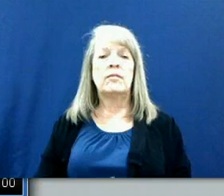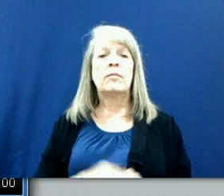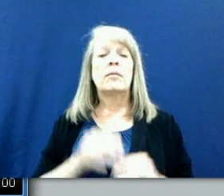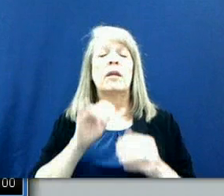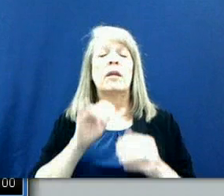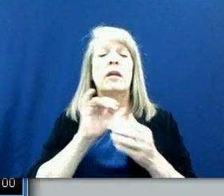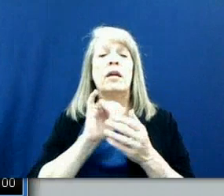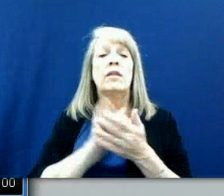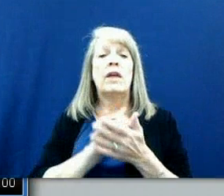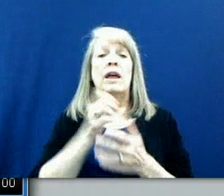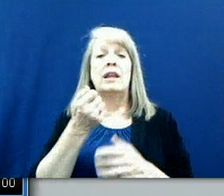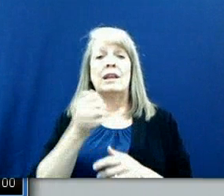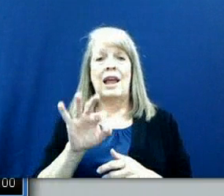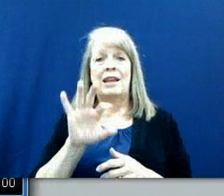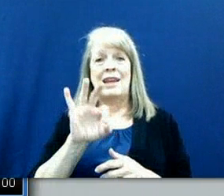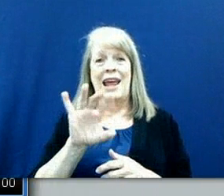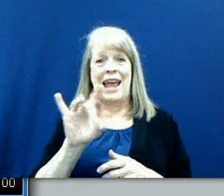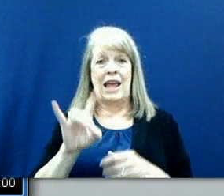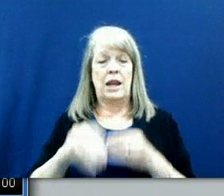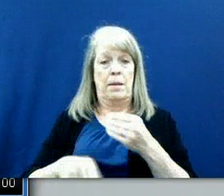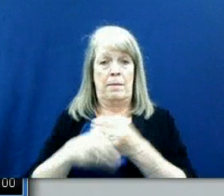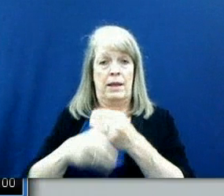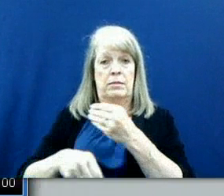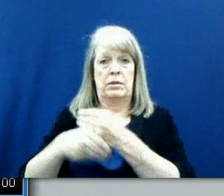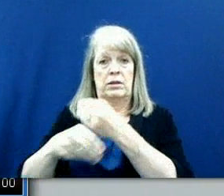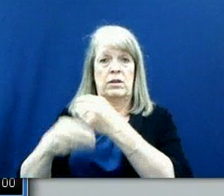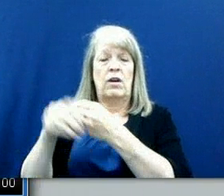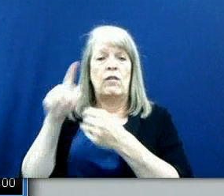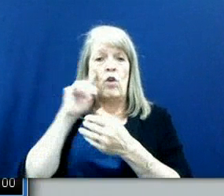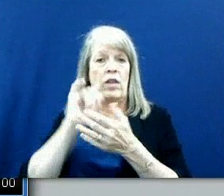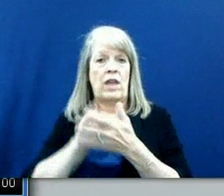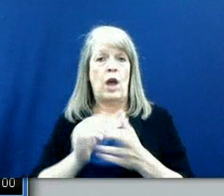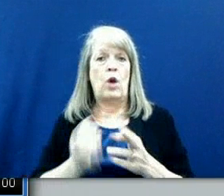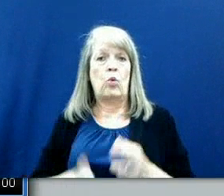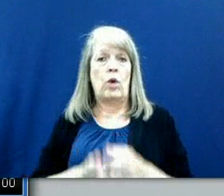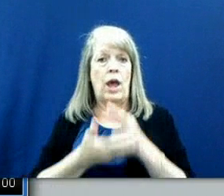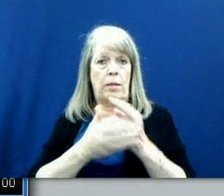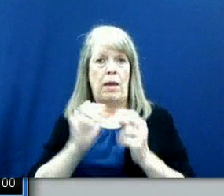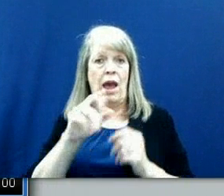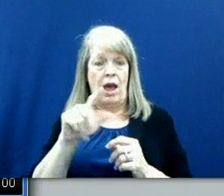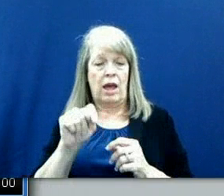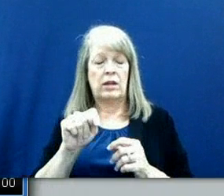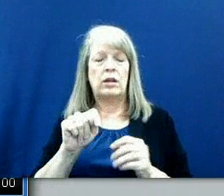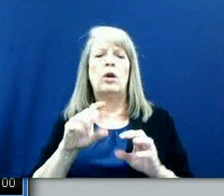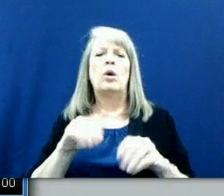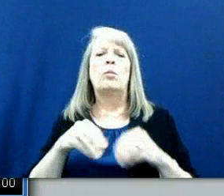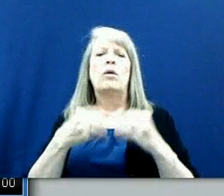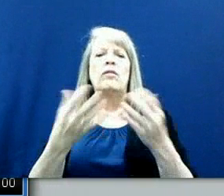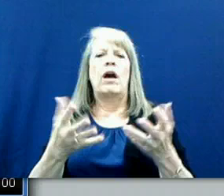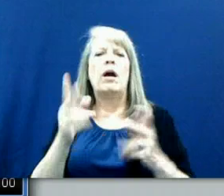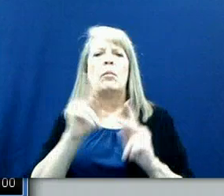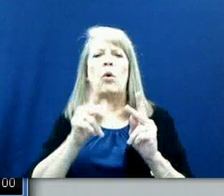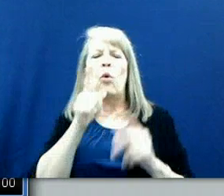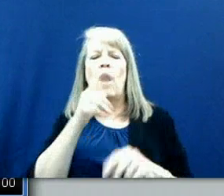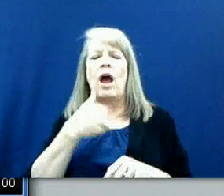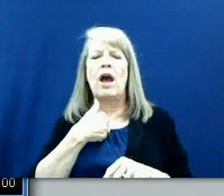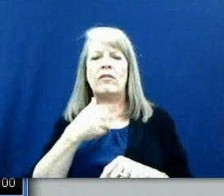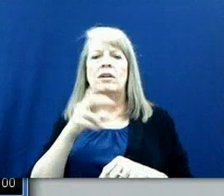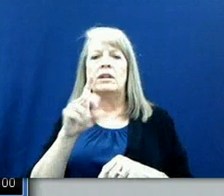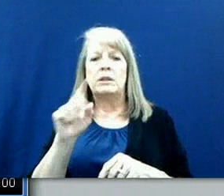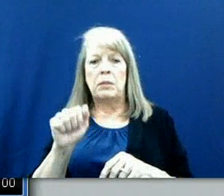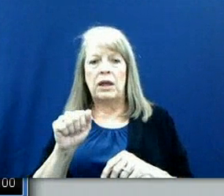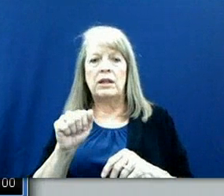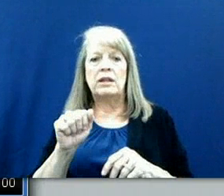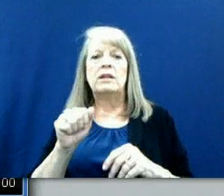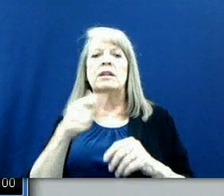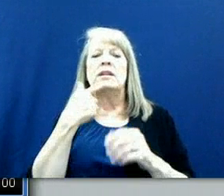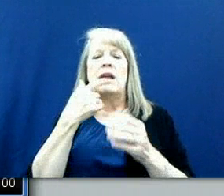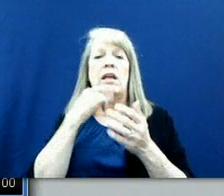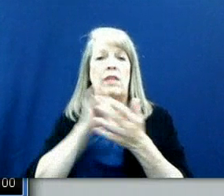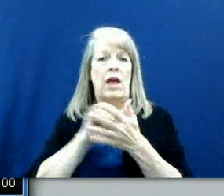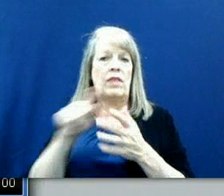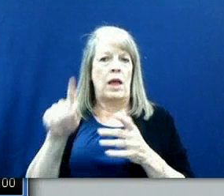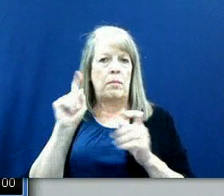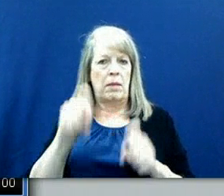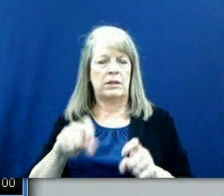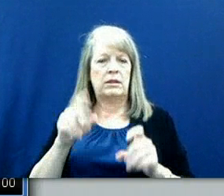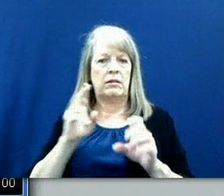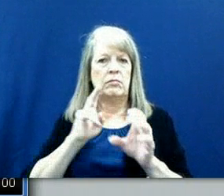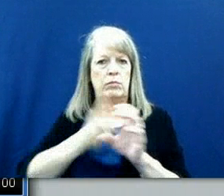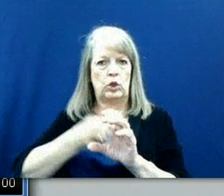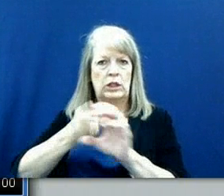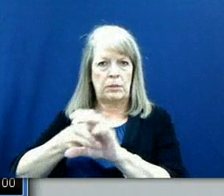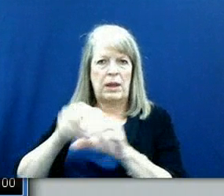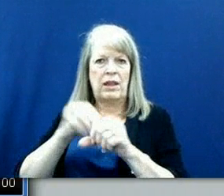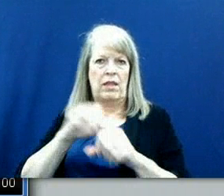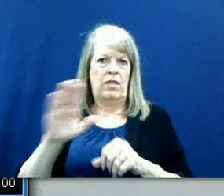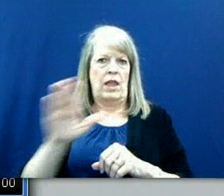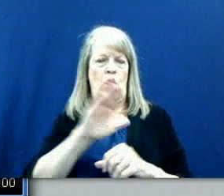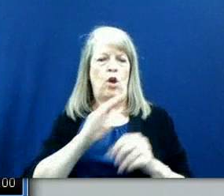The 1998 amendments to the Rehabilitation Act provide that individuals with disabilities must be active participants in their own